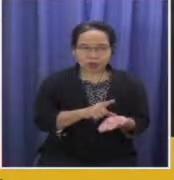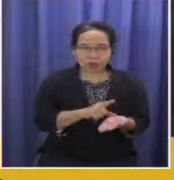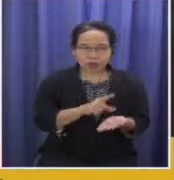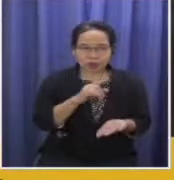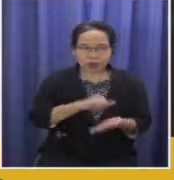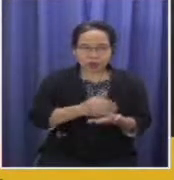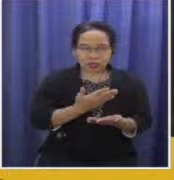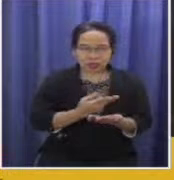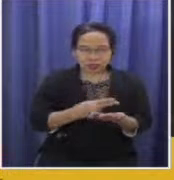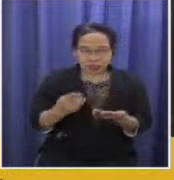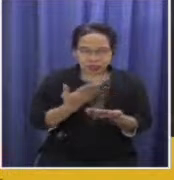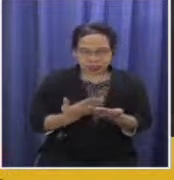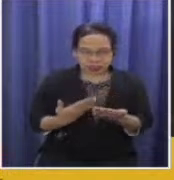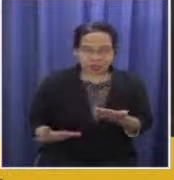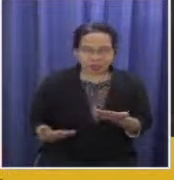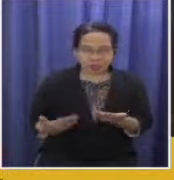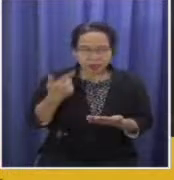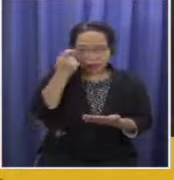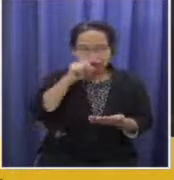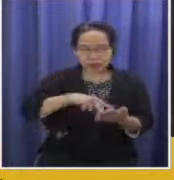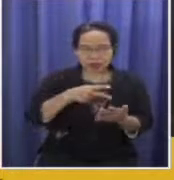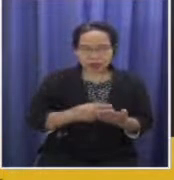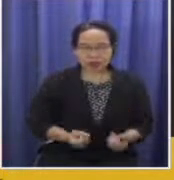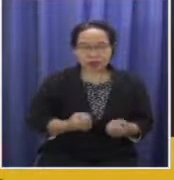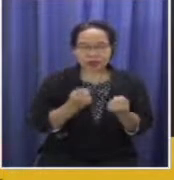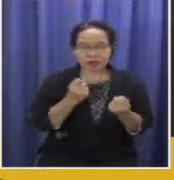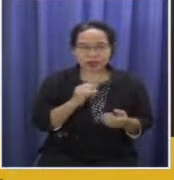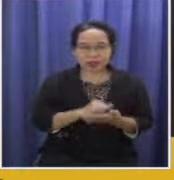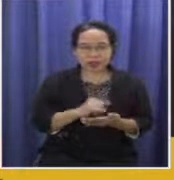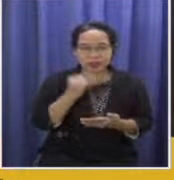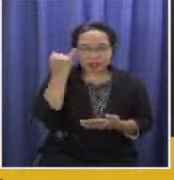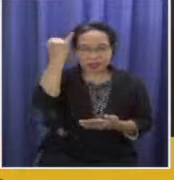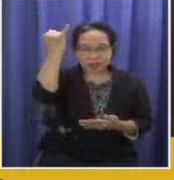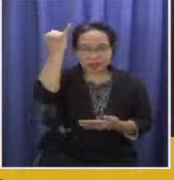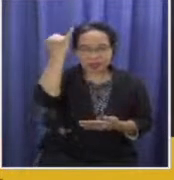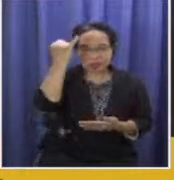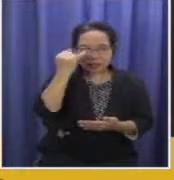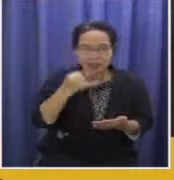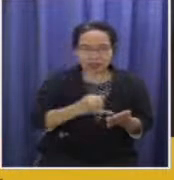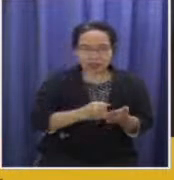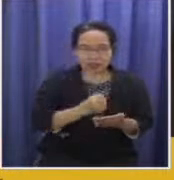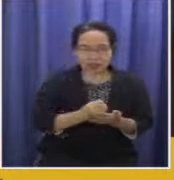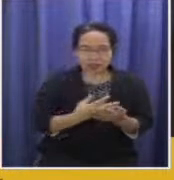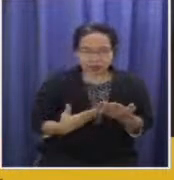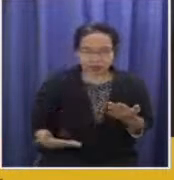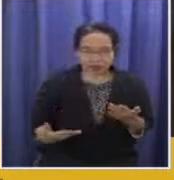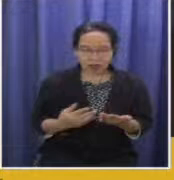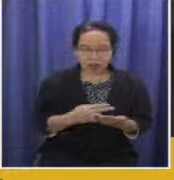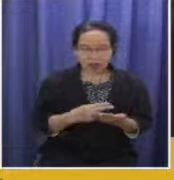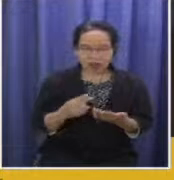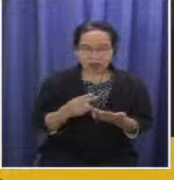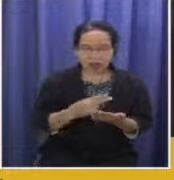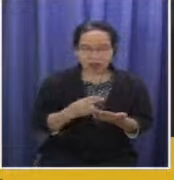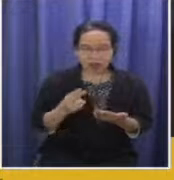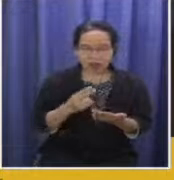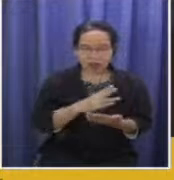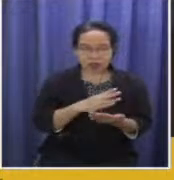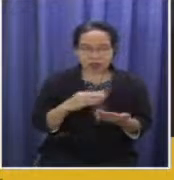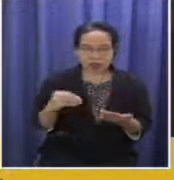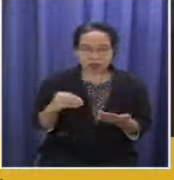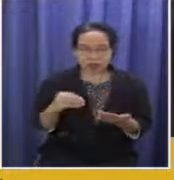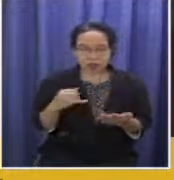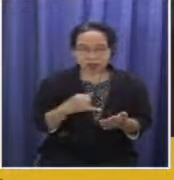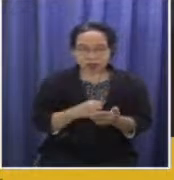holy thing, because the meaning supplies the idea that it is something holy and